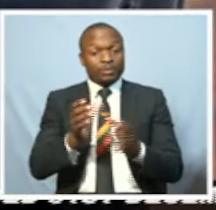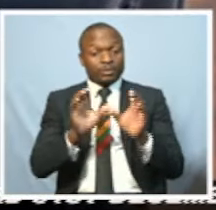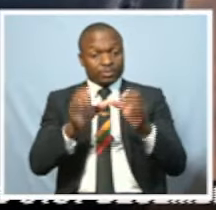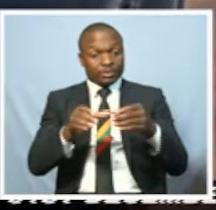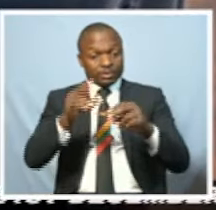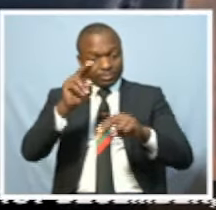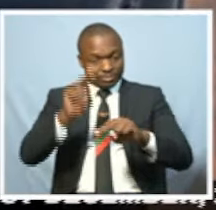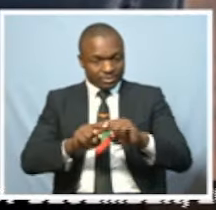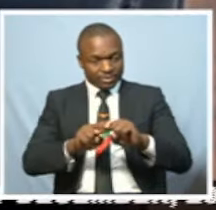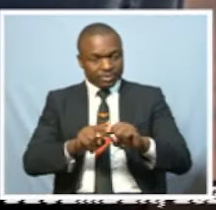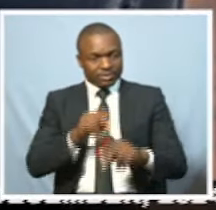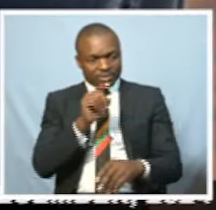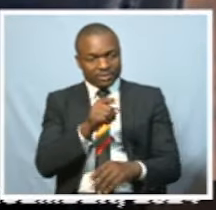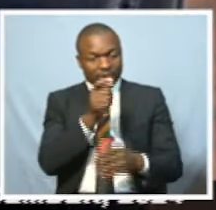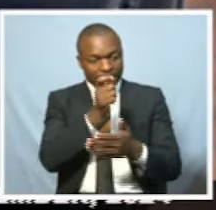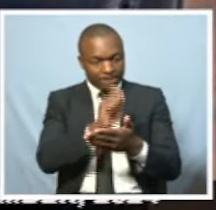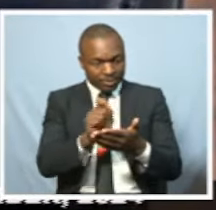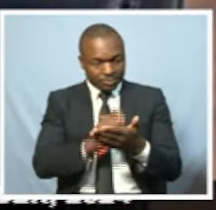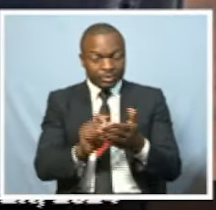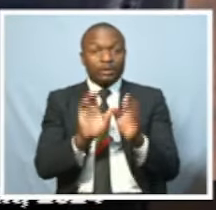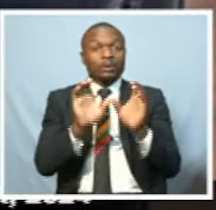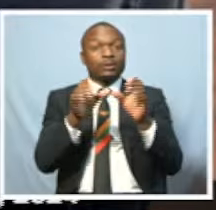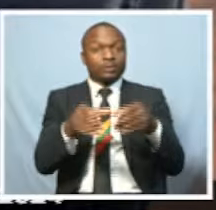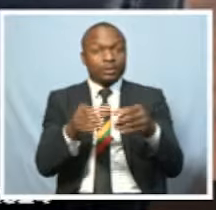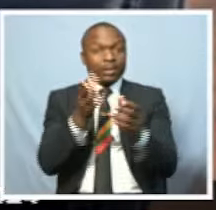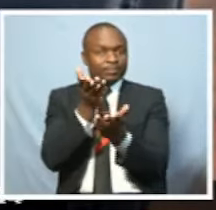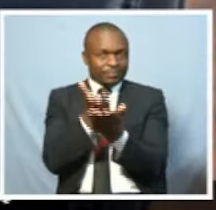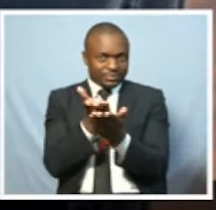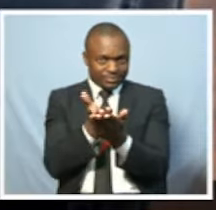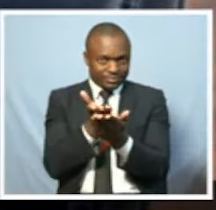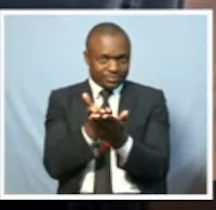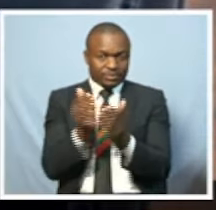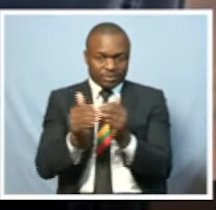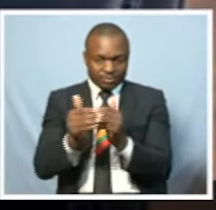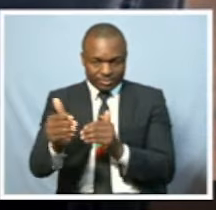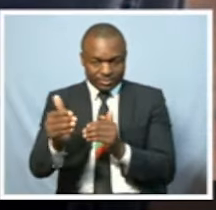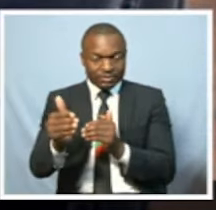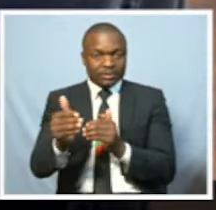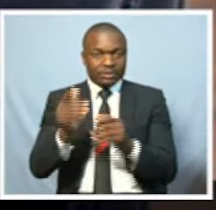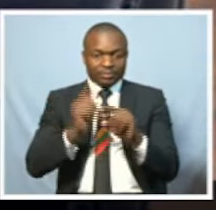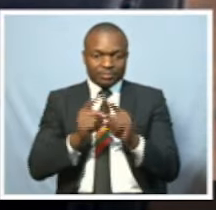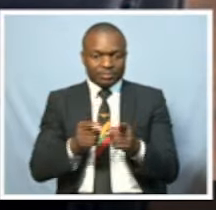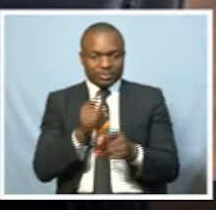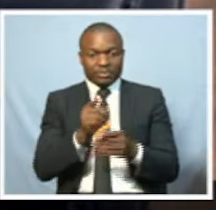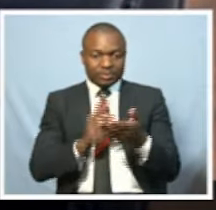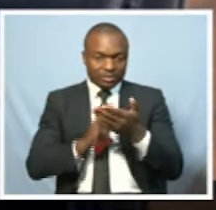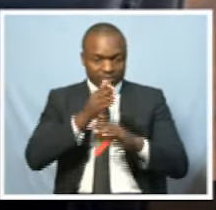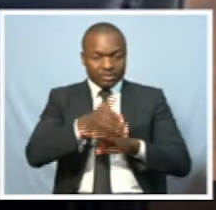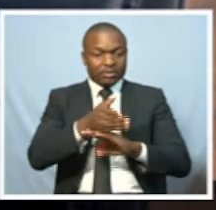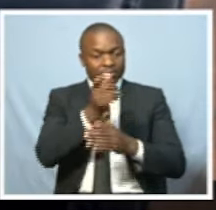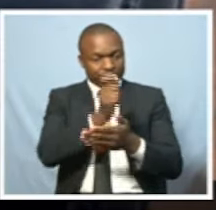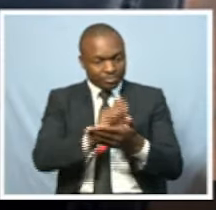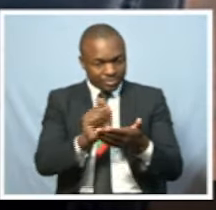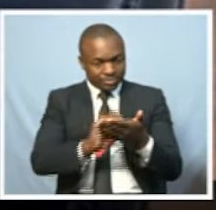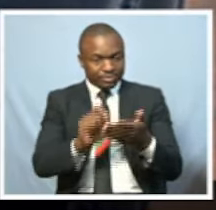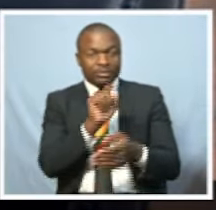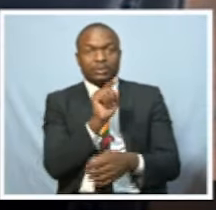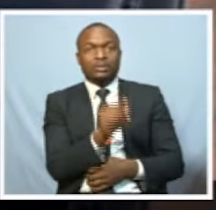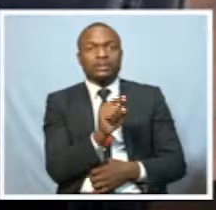committee, that he had written to the council requesting that we extend. But that was after we had written to